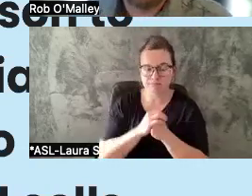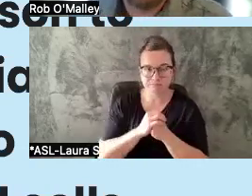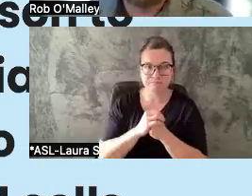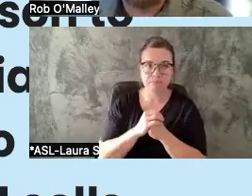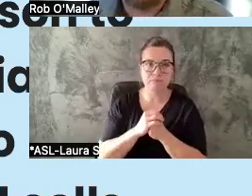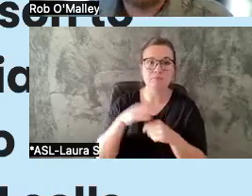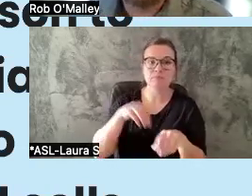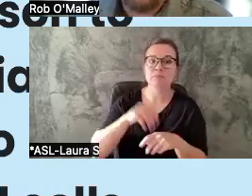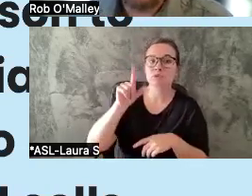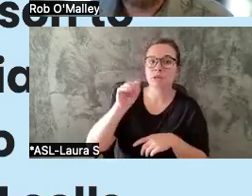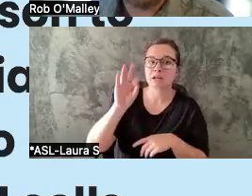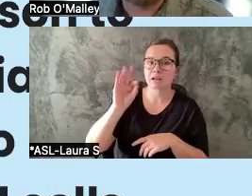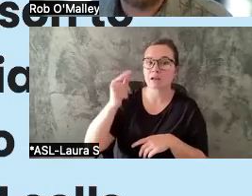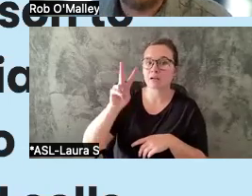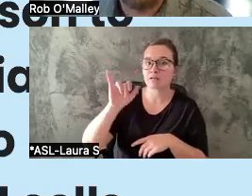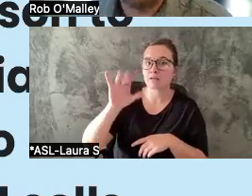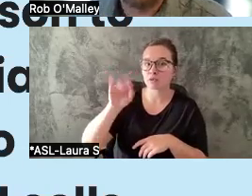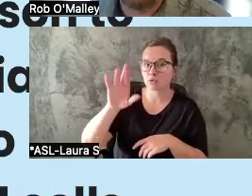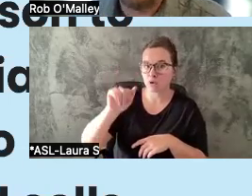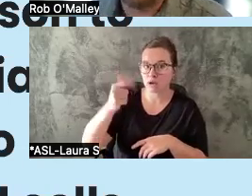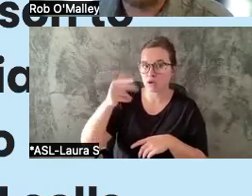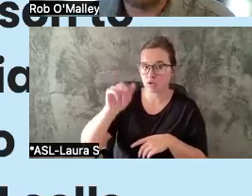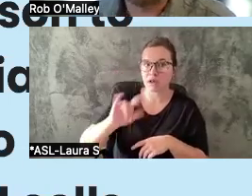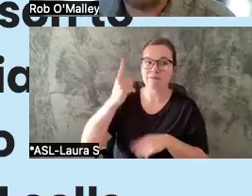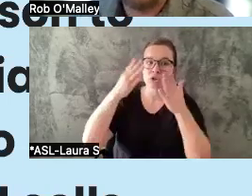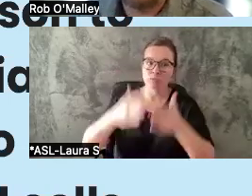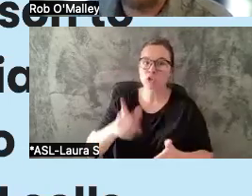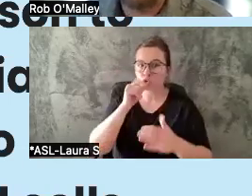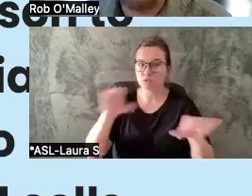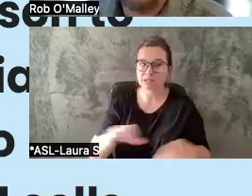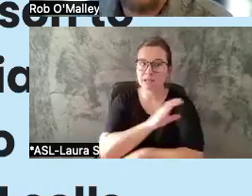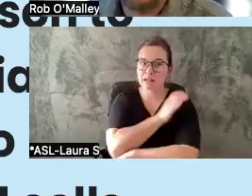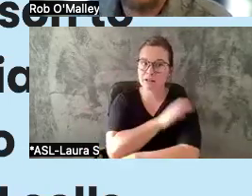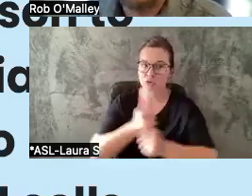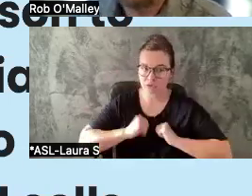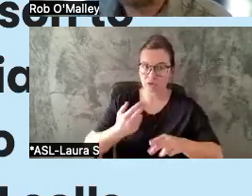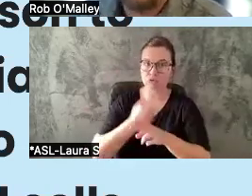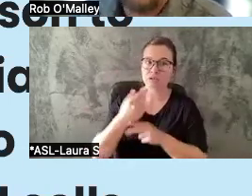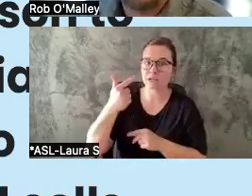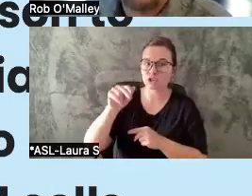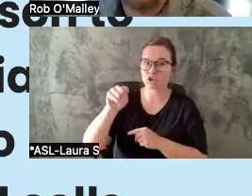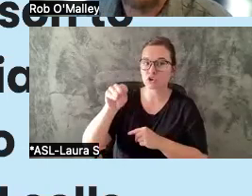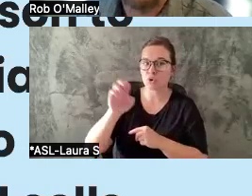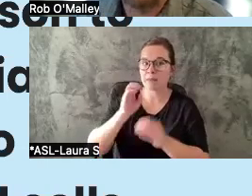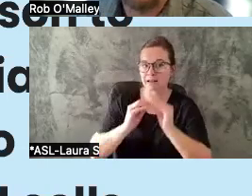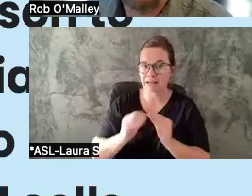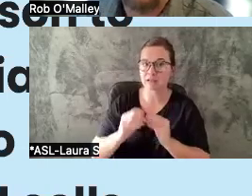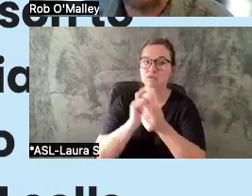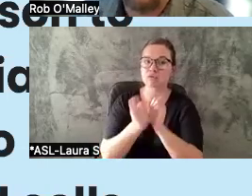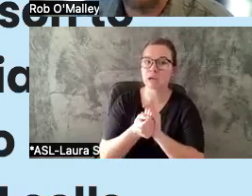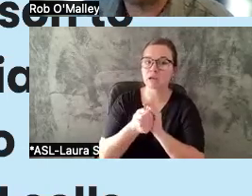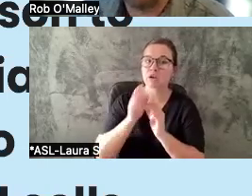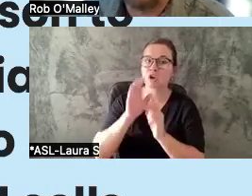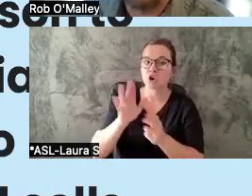in 2019, Victoria Gray became the first person to undergo a clinical trial using genome editing to modify genes in her bone